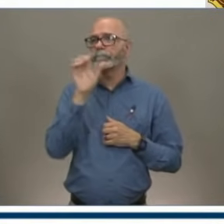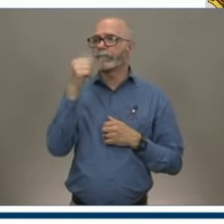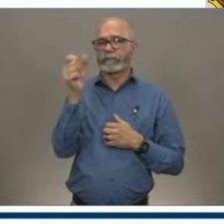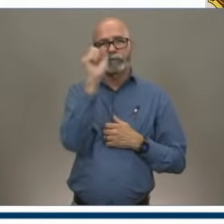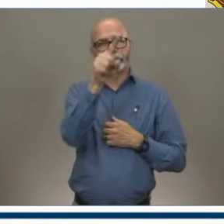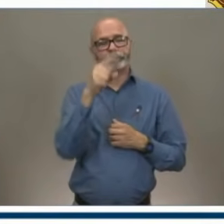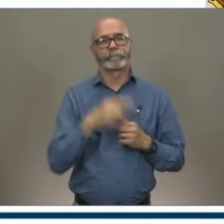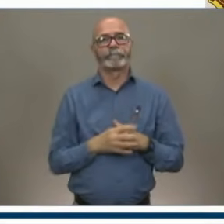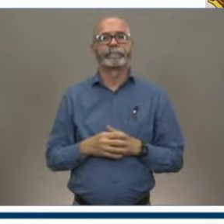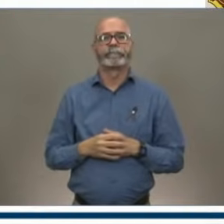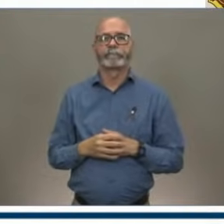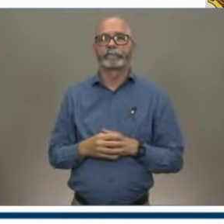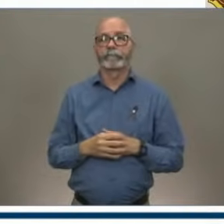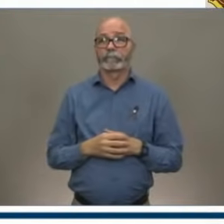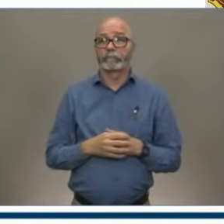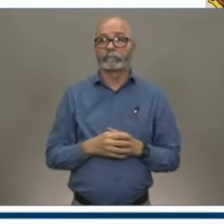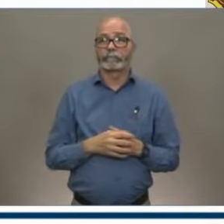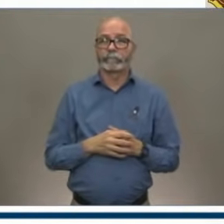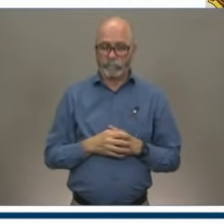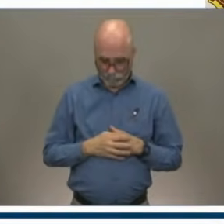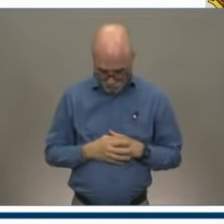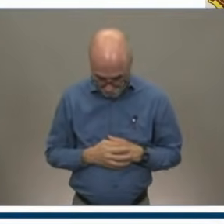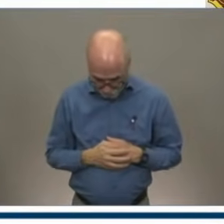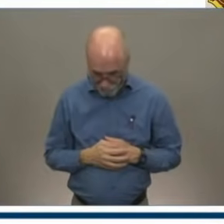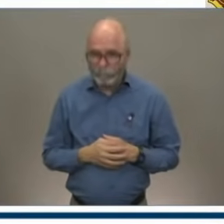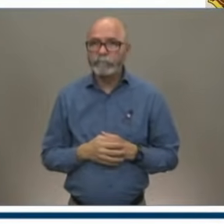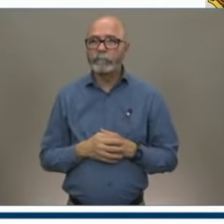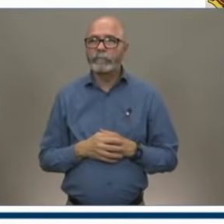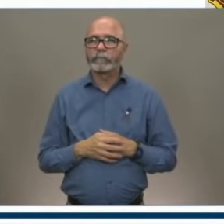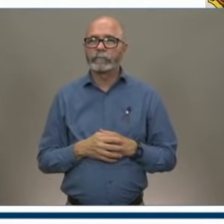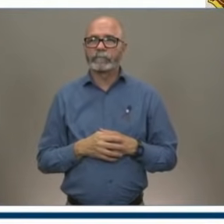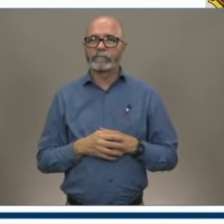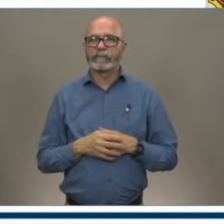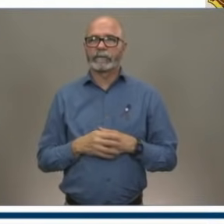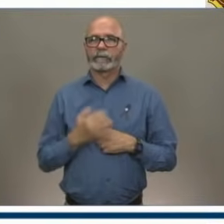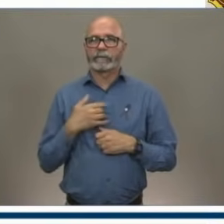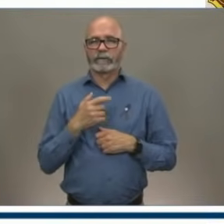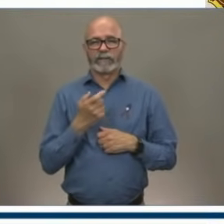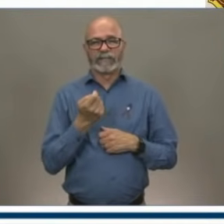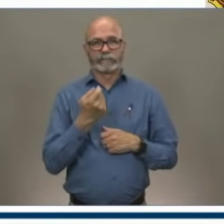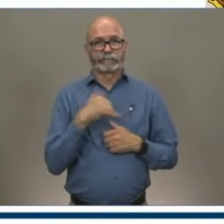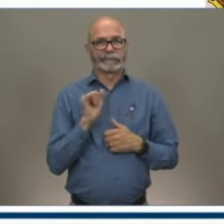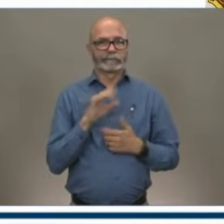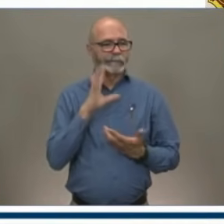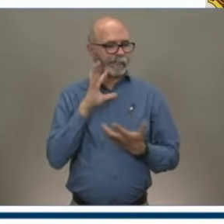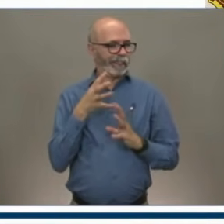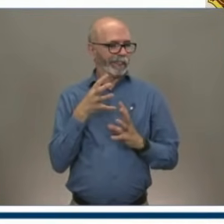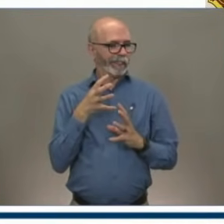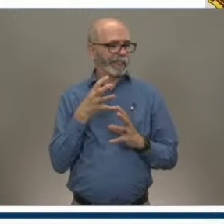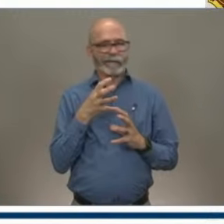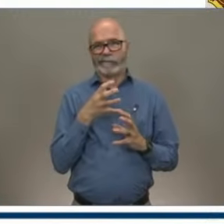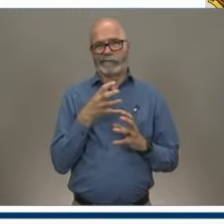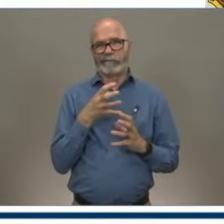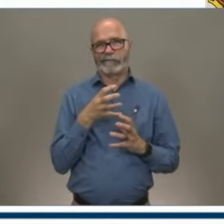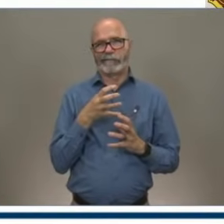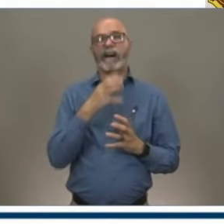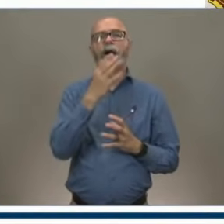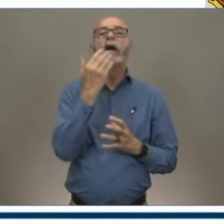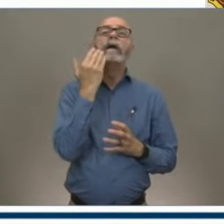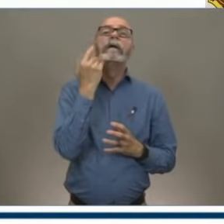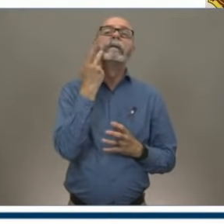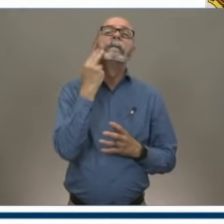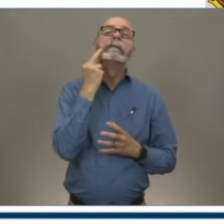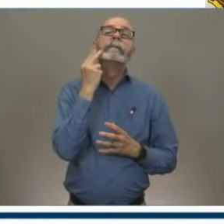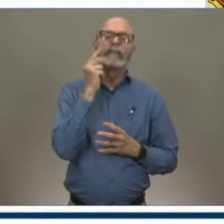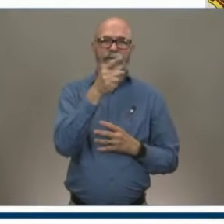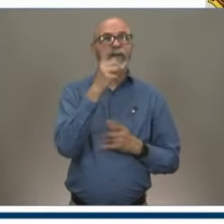And then I'm still, after today, I'm still kind of confused about what numbers matter. The other day, Dr. Strang suggested that the daily